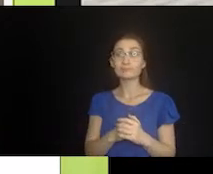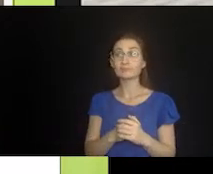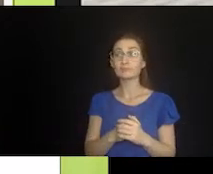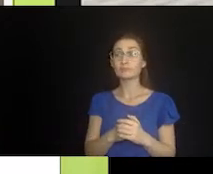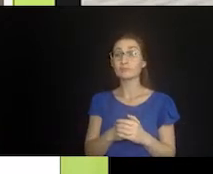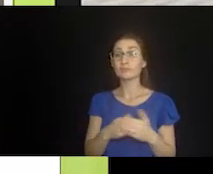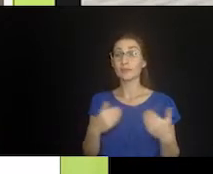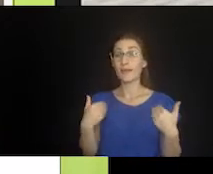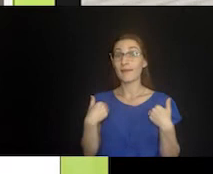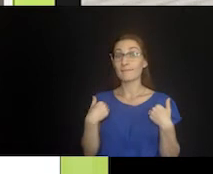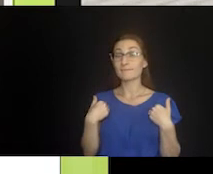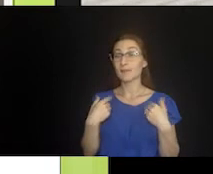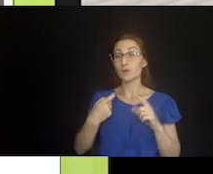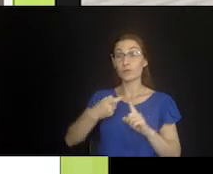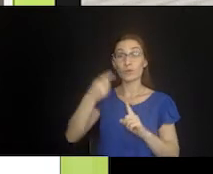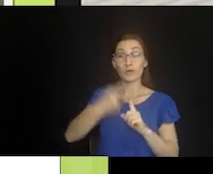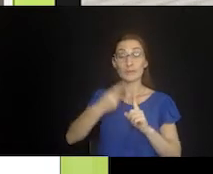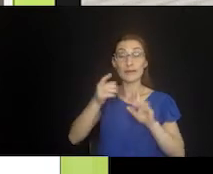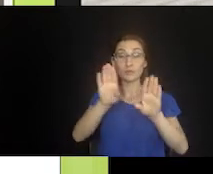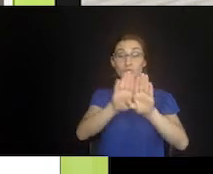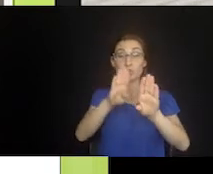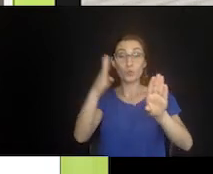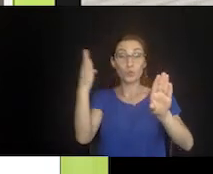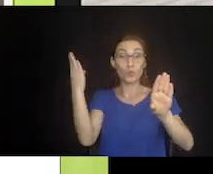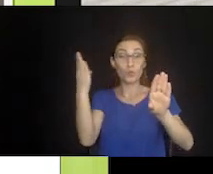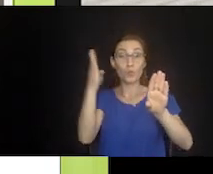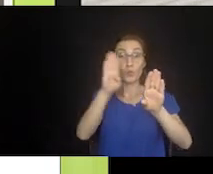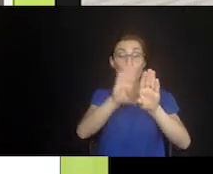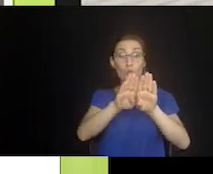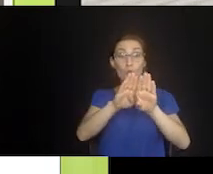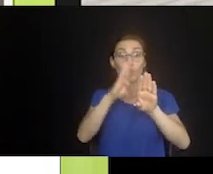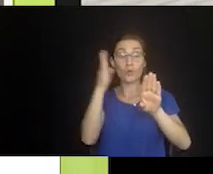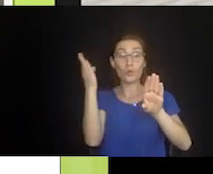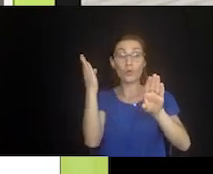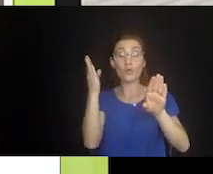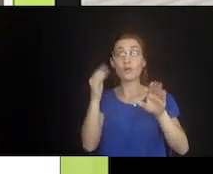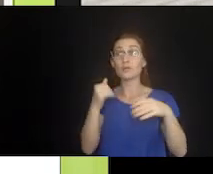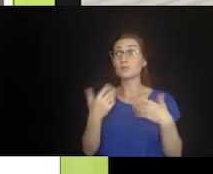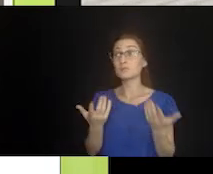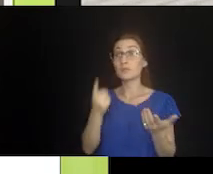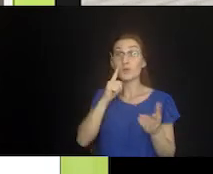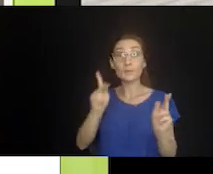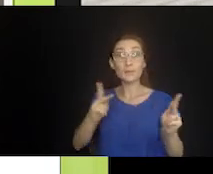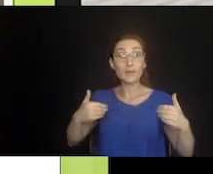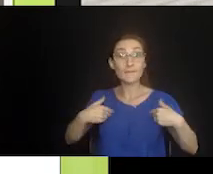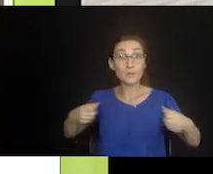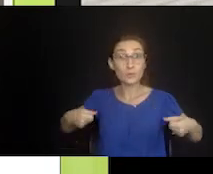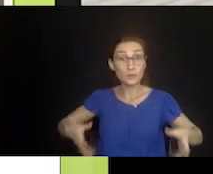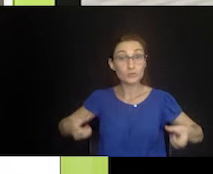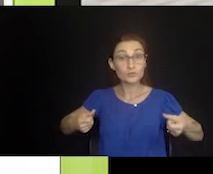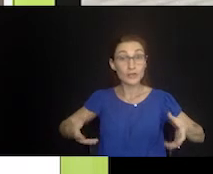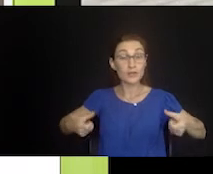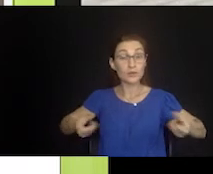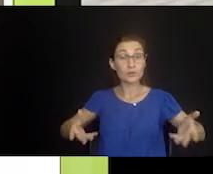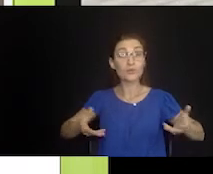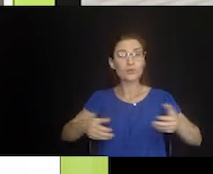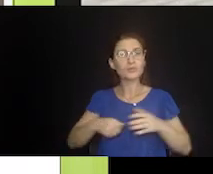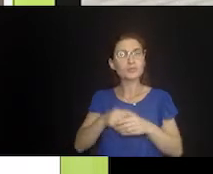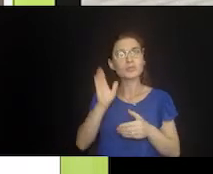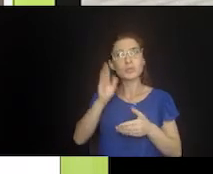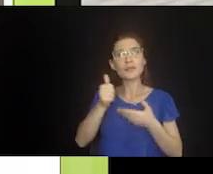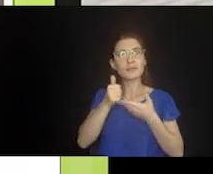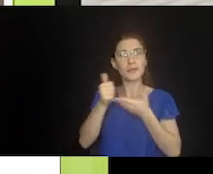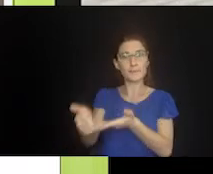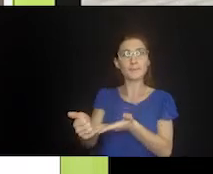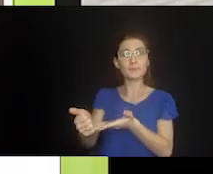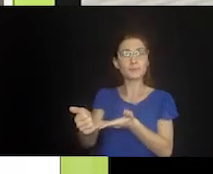Or, having a door opener on your building for people that are in